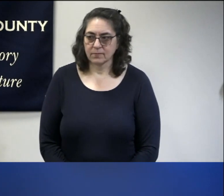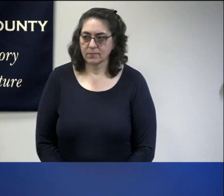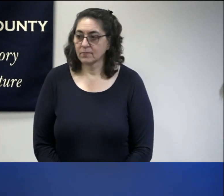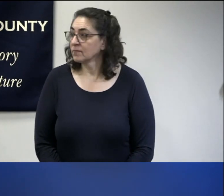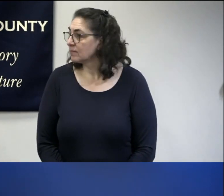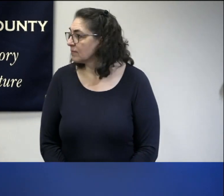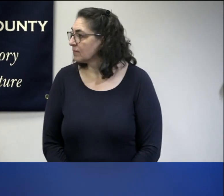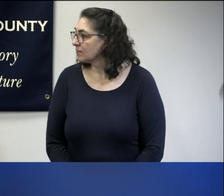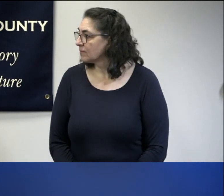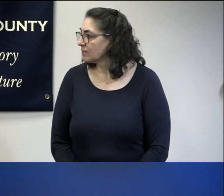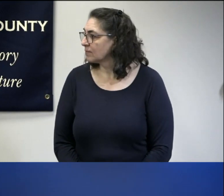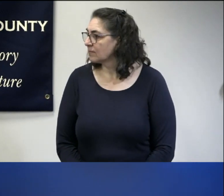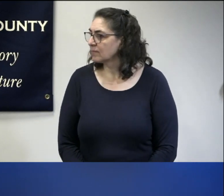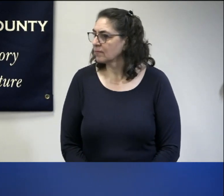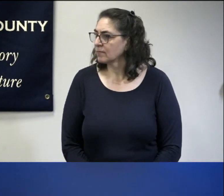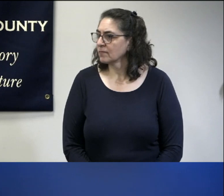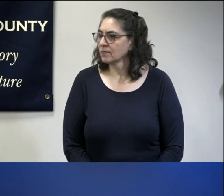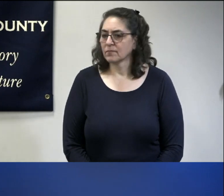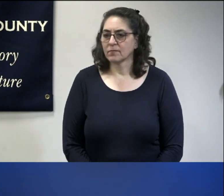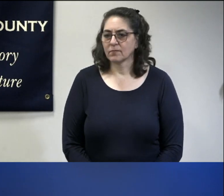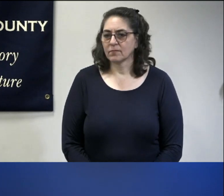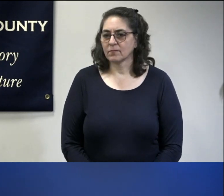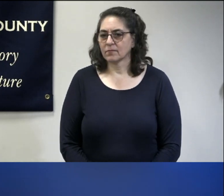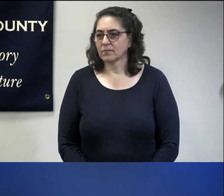While Lewis stepped away, do you want to explain our next